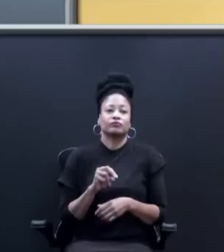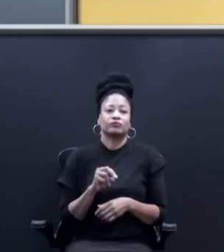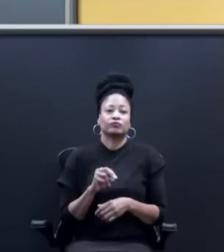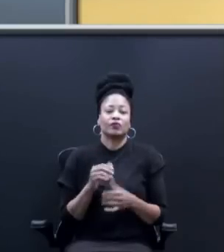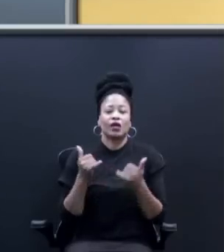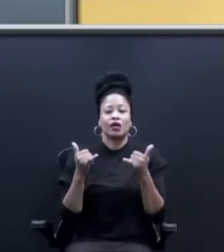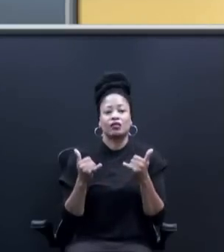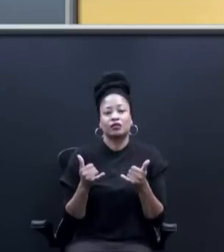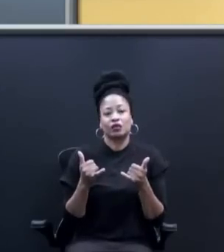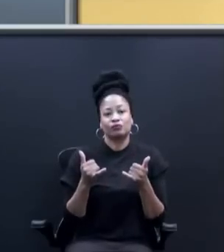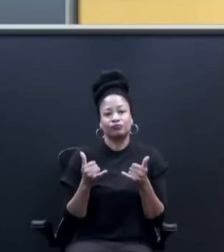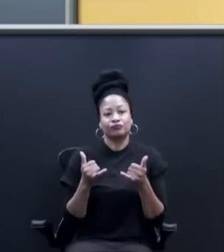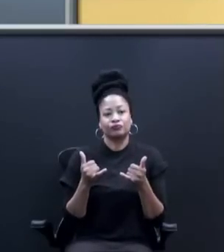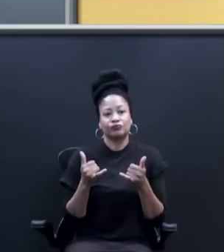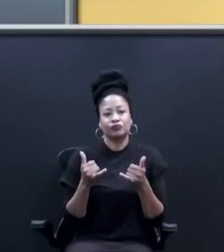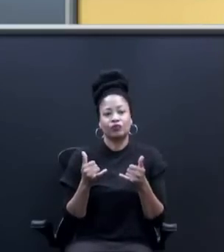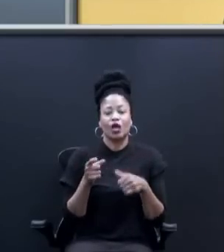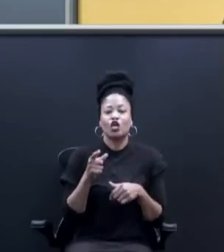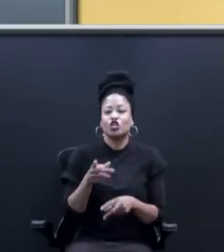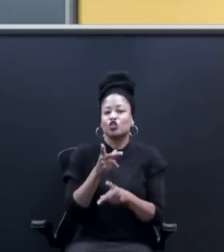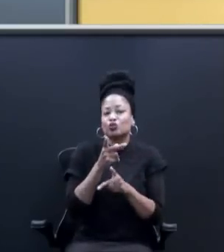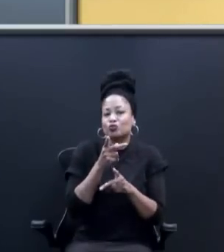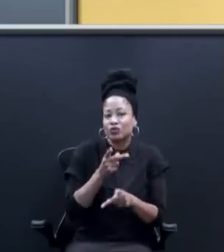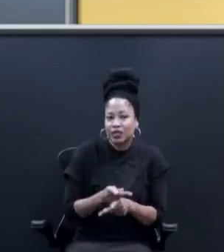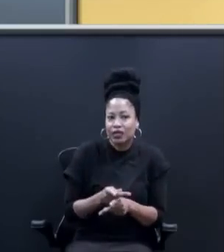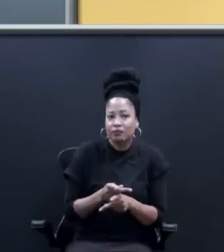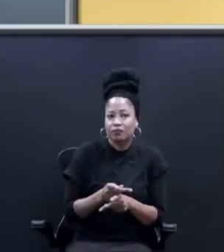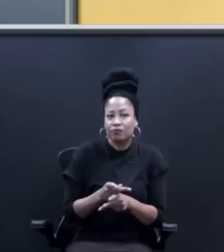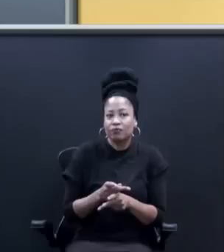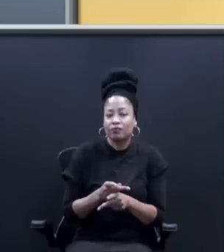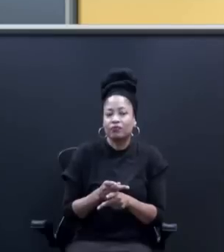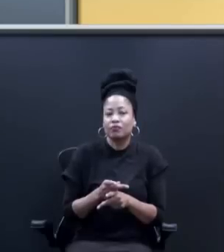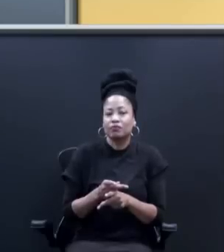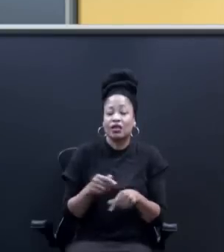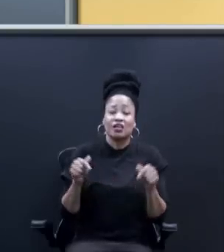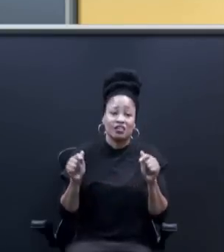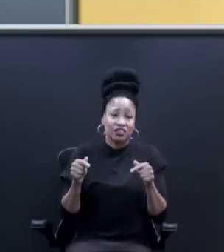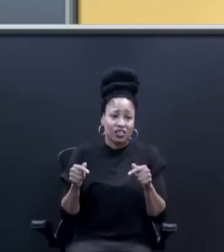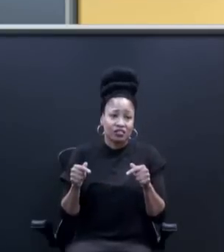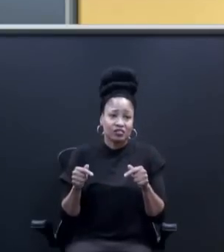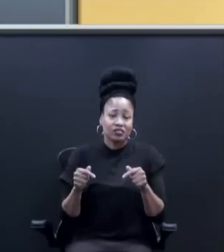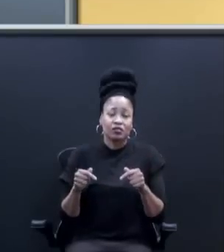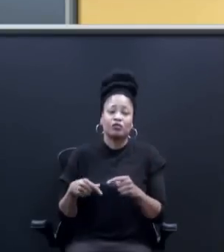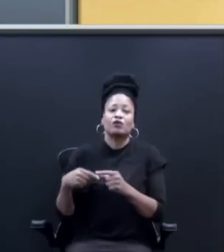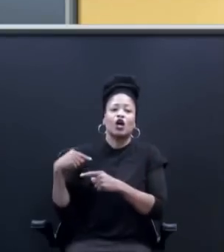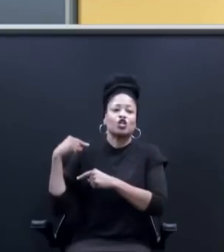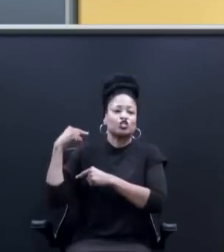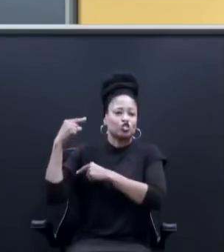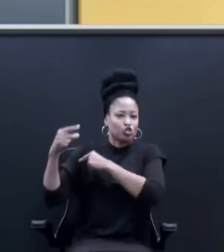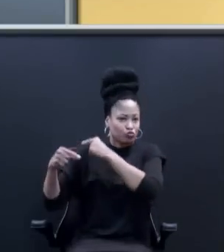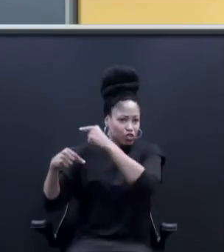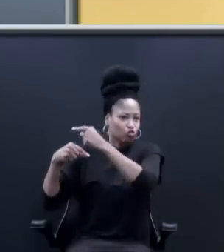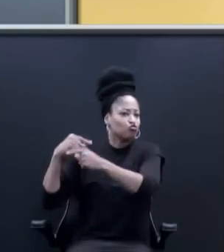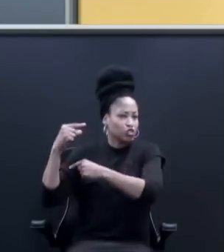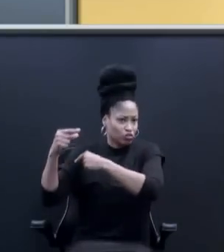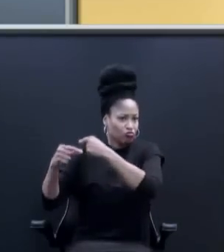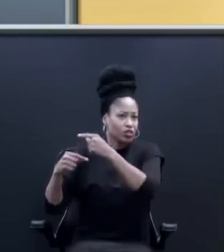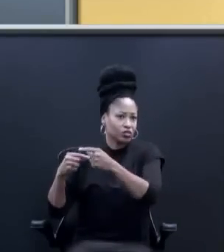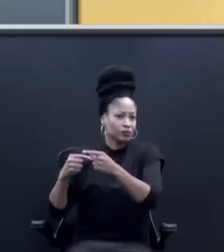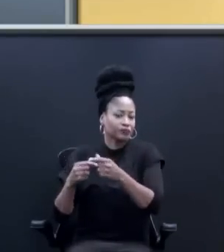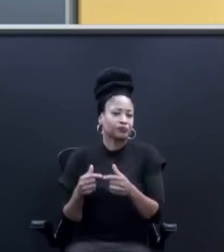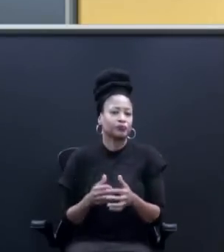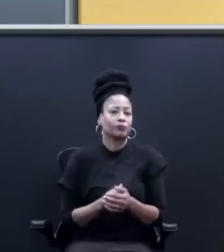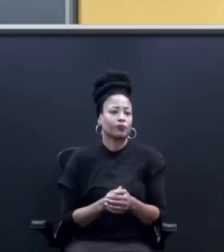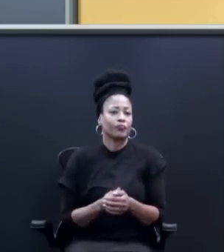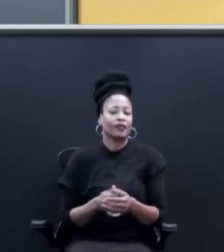But it's going to be, but you keep this throughout your generation, sister and brother. Now this new meat offering. There's these seven